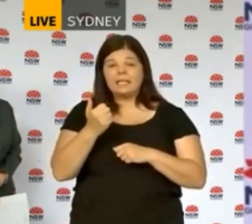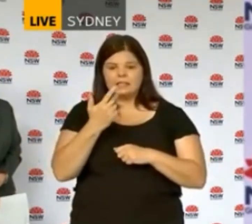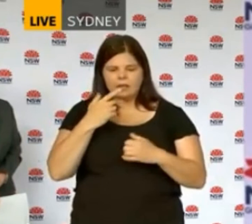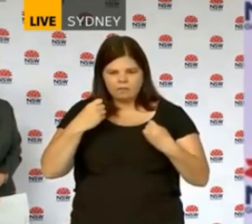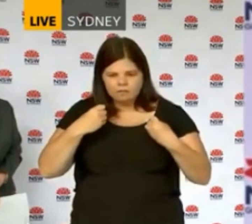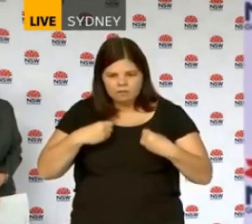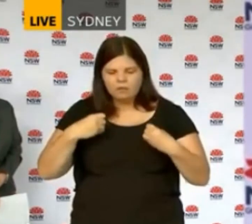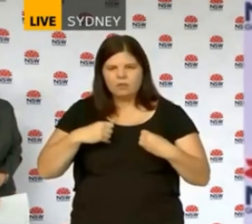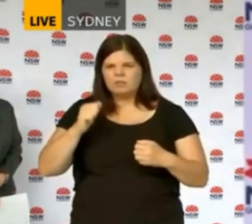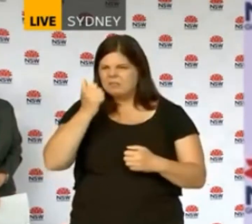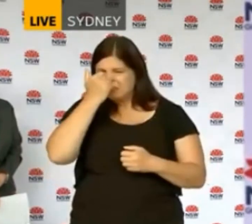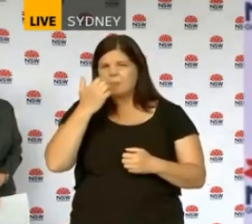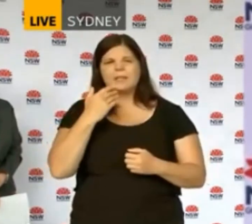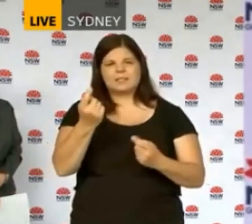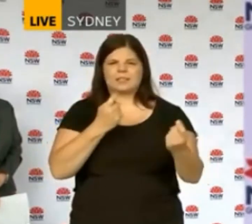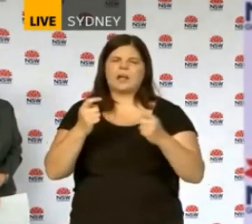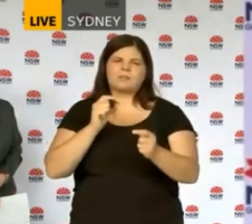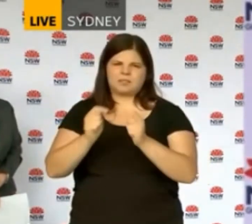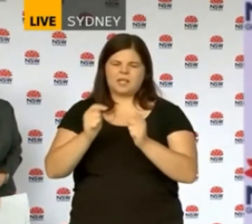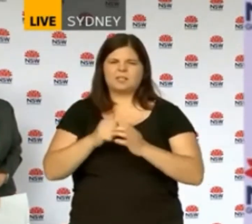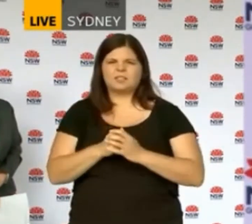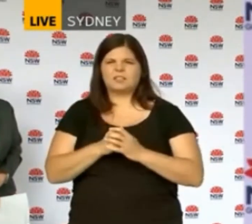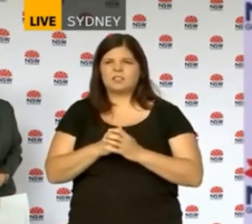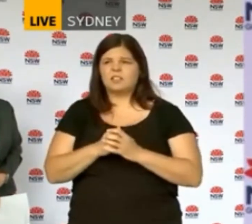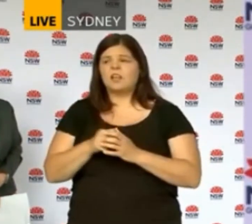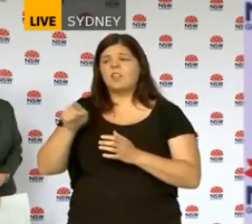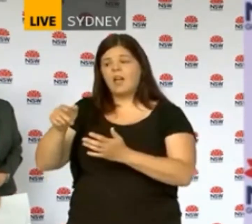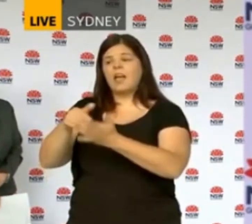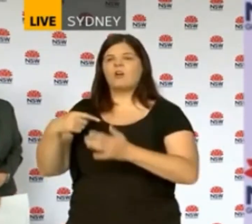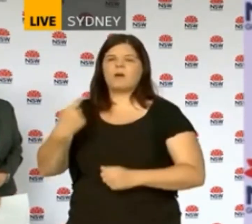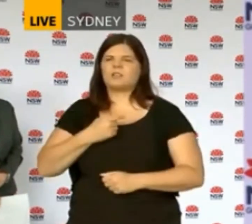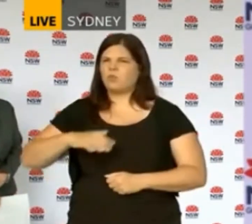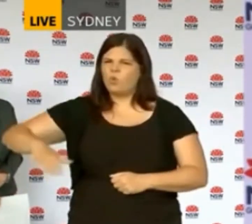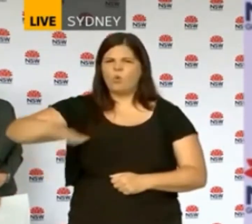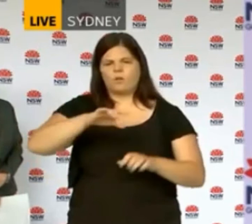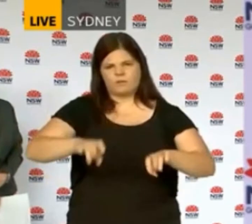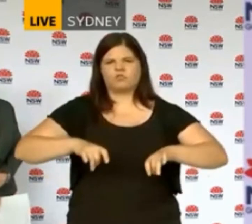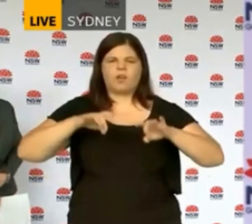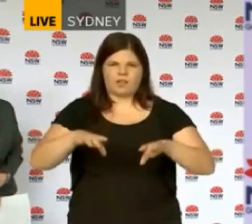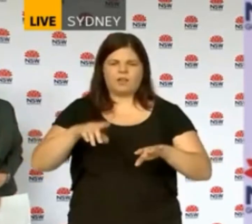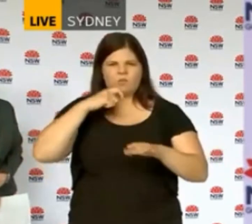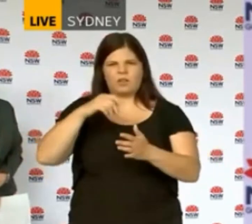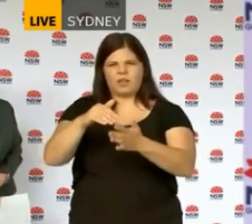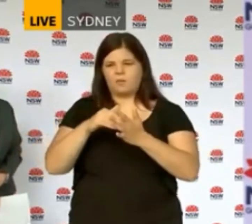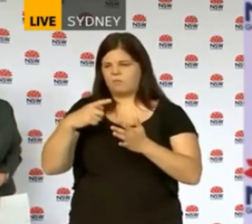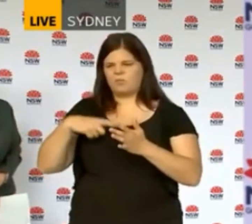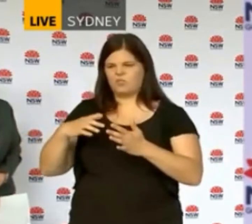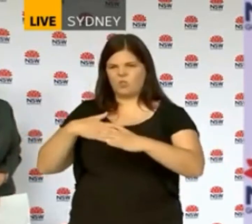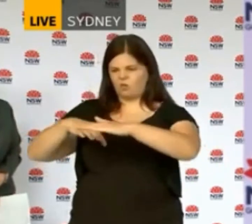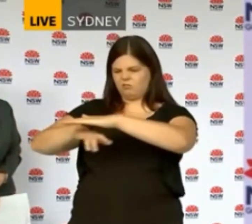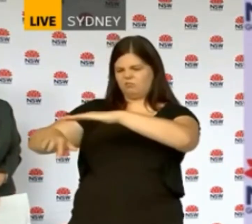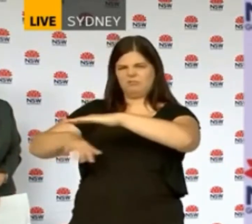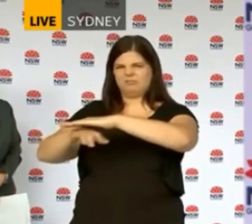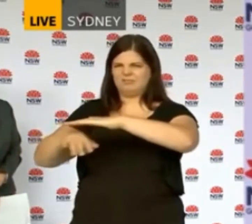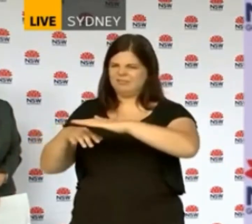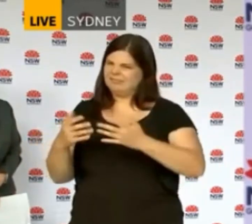for all of our sakes, for the people of Sydney and New South Wales and indeed Australia, that we don't have any more cases still circulating that